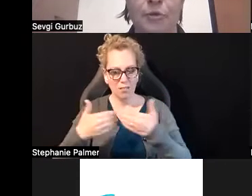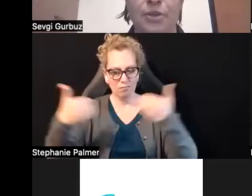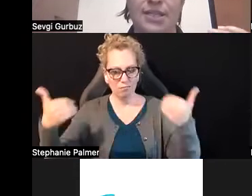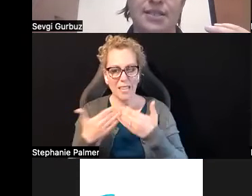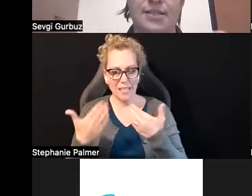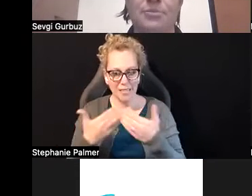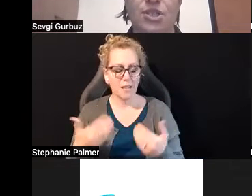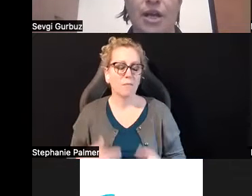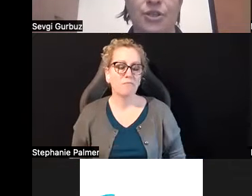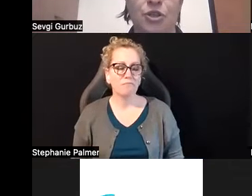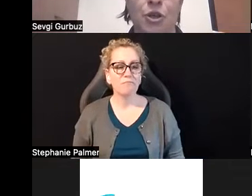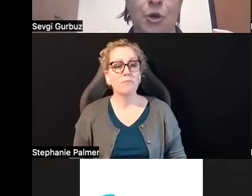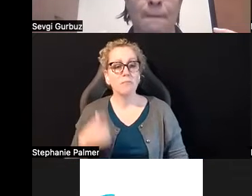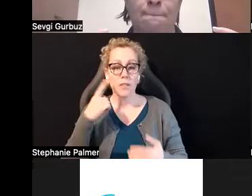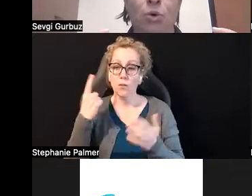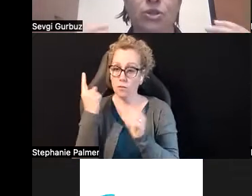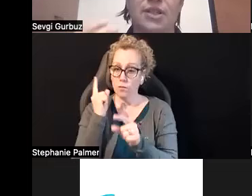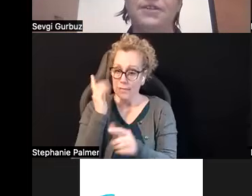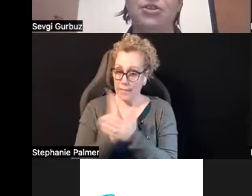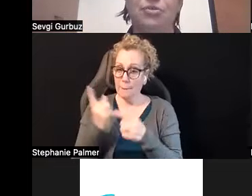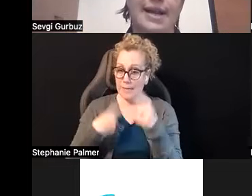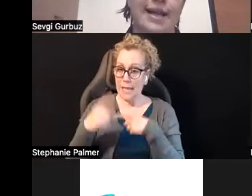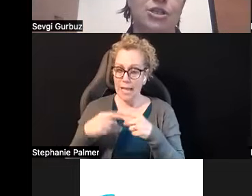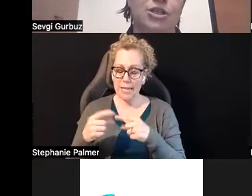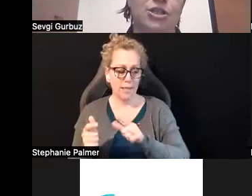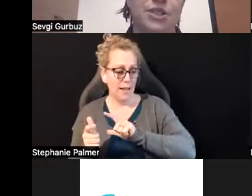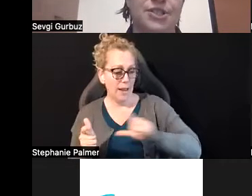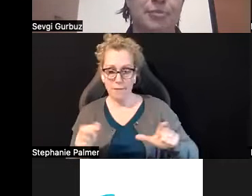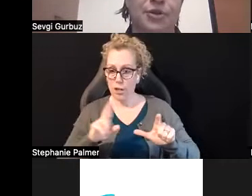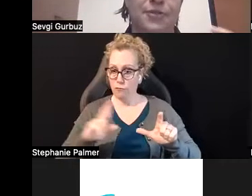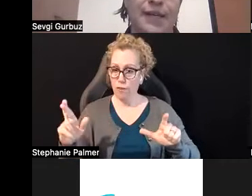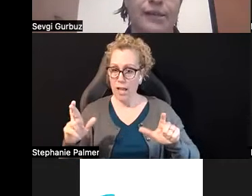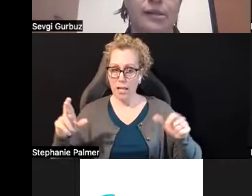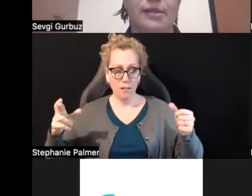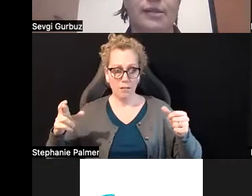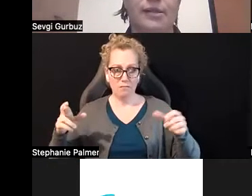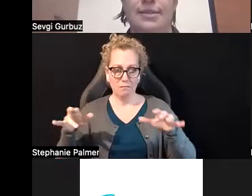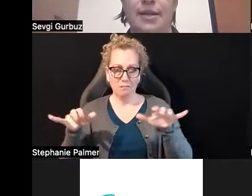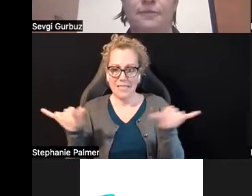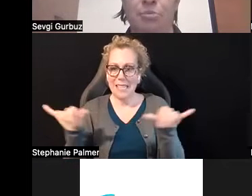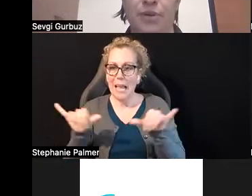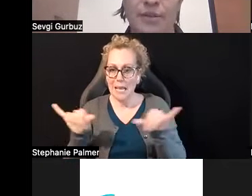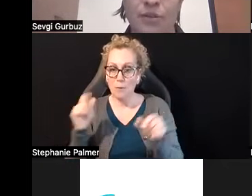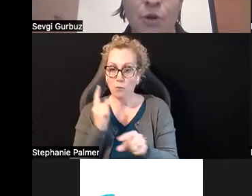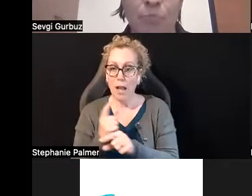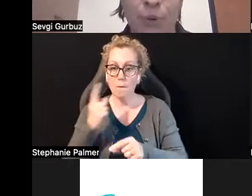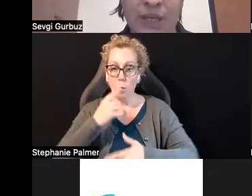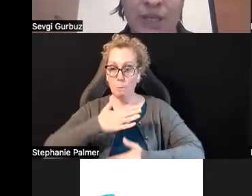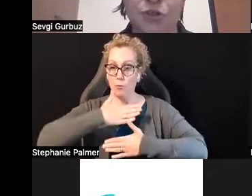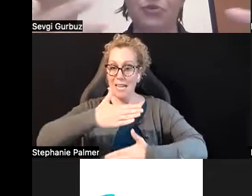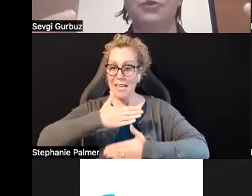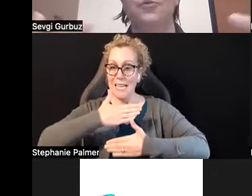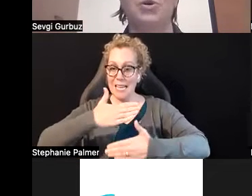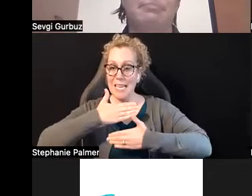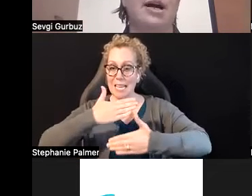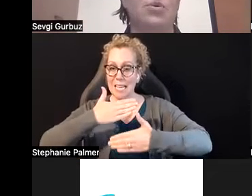this, because in some signs, both the left and the right hand are doing the similar thing, like in the sign for breathe, both hands